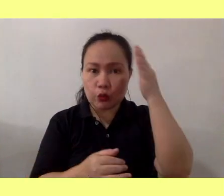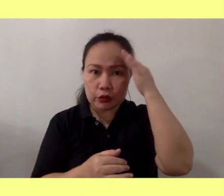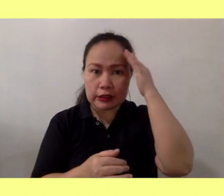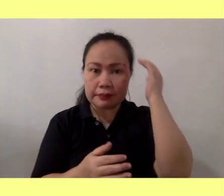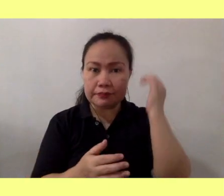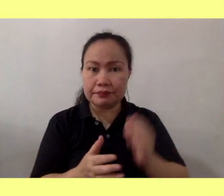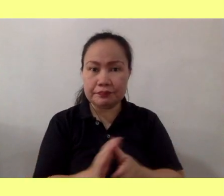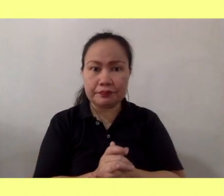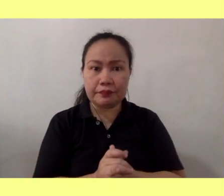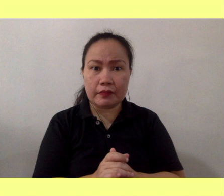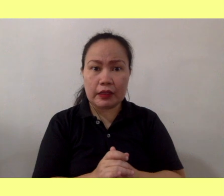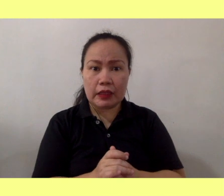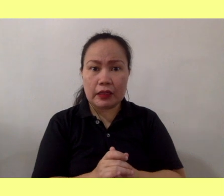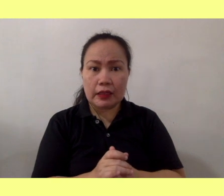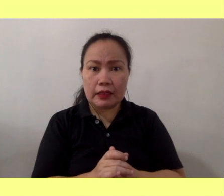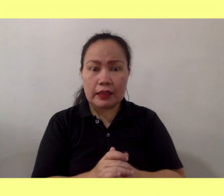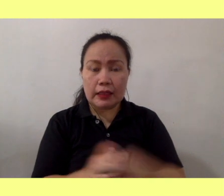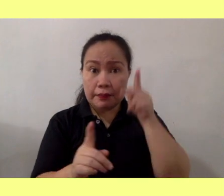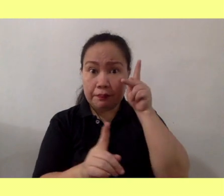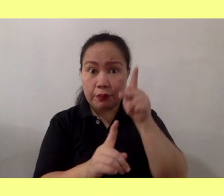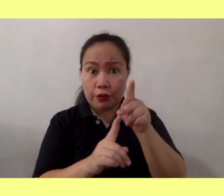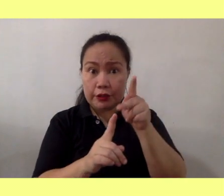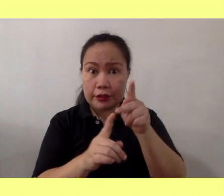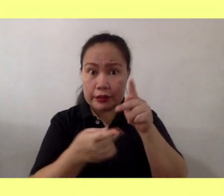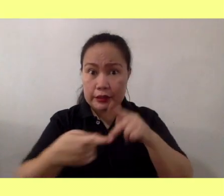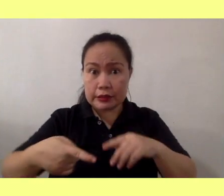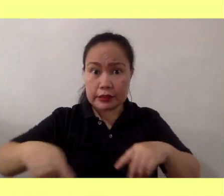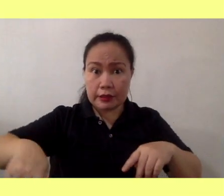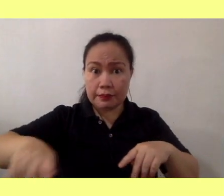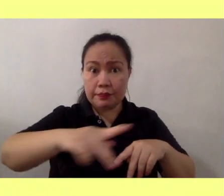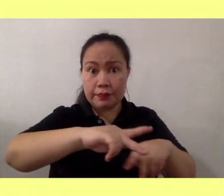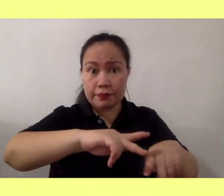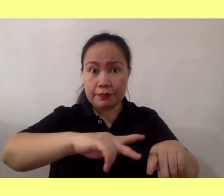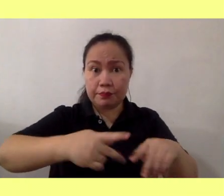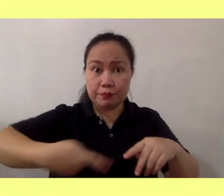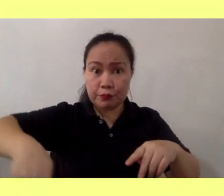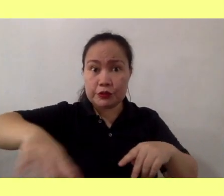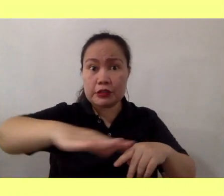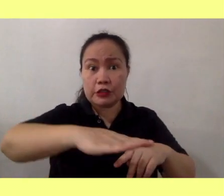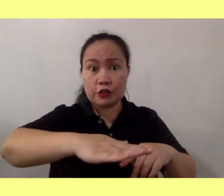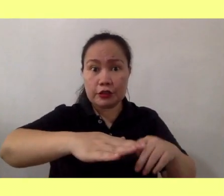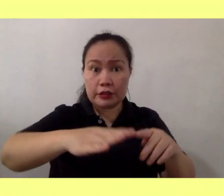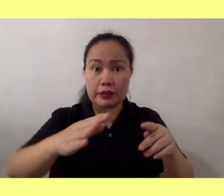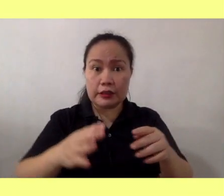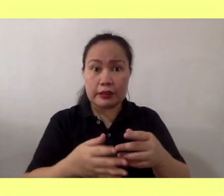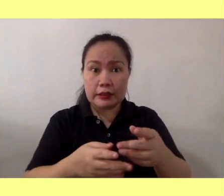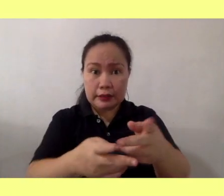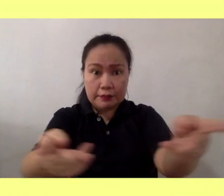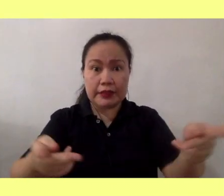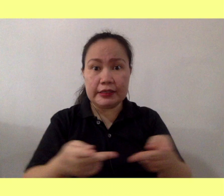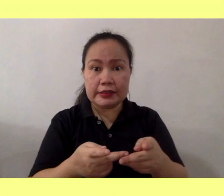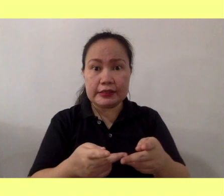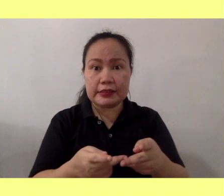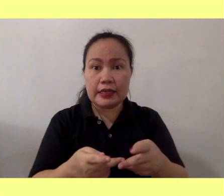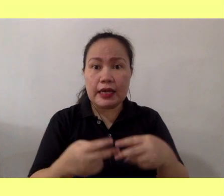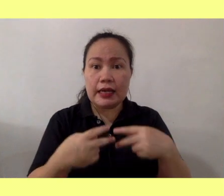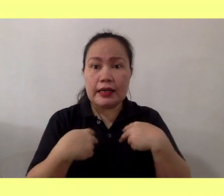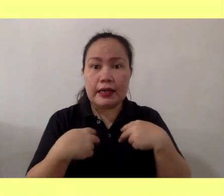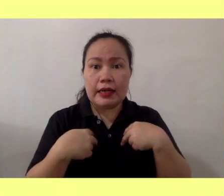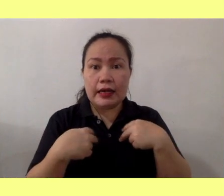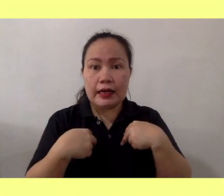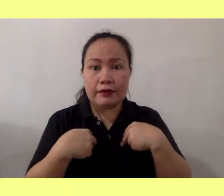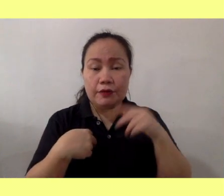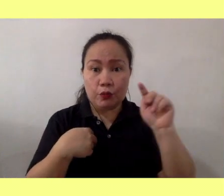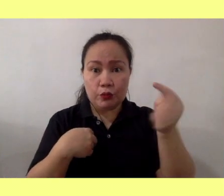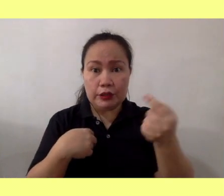let's start. So, a point is a position in space. It has only location but no dimension, length, width,